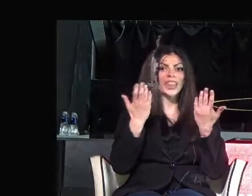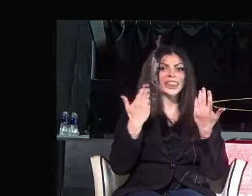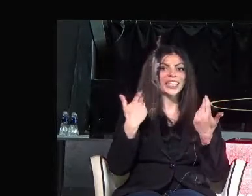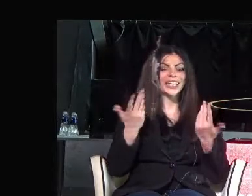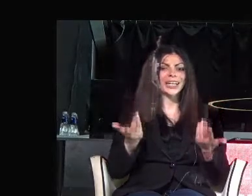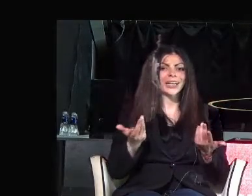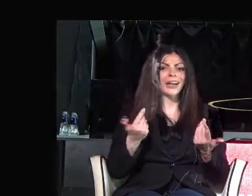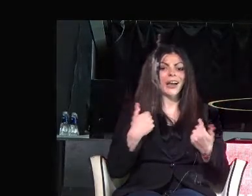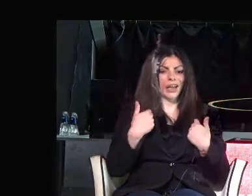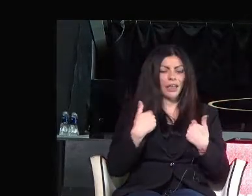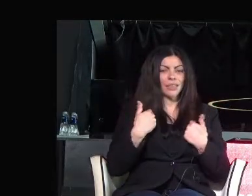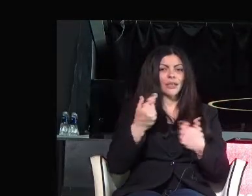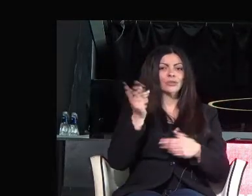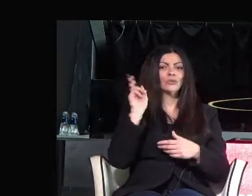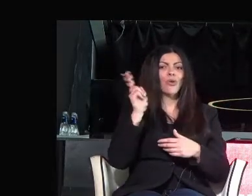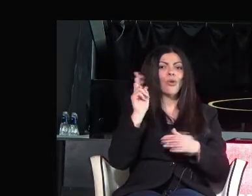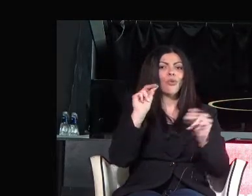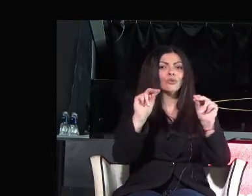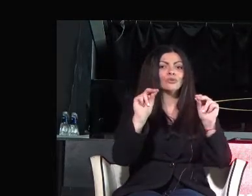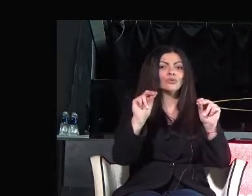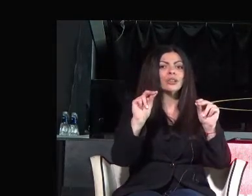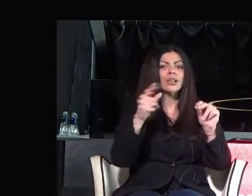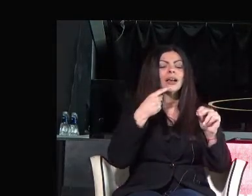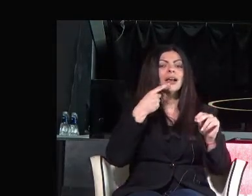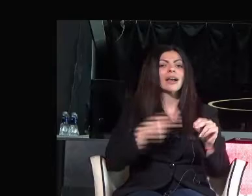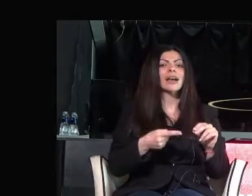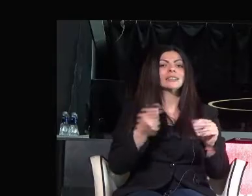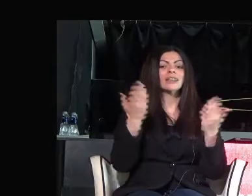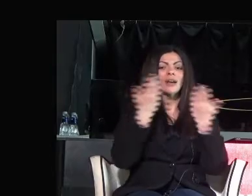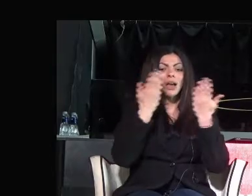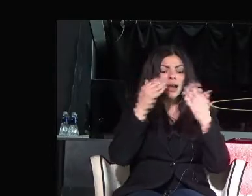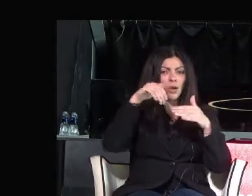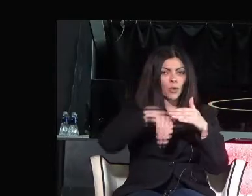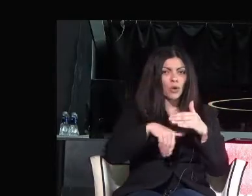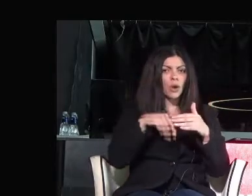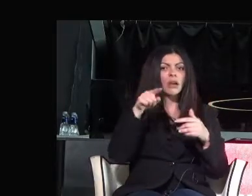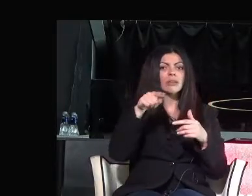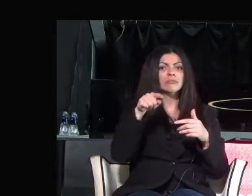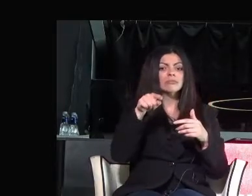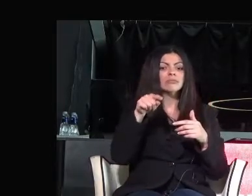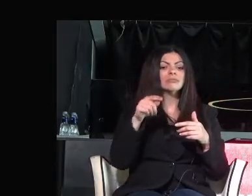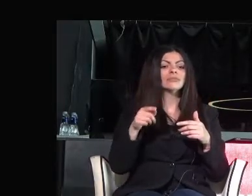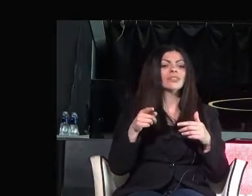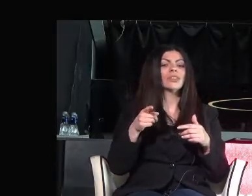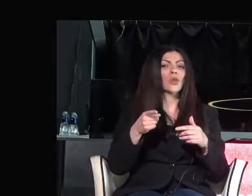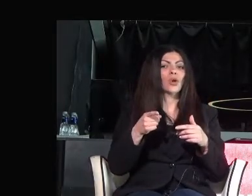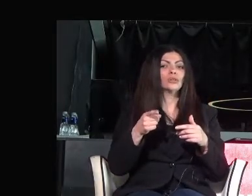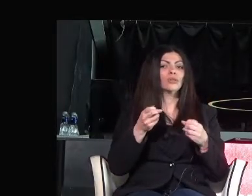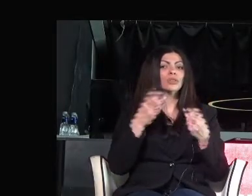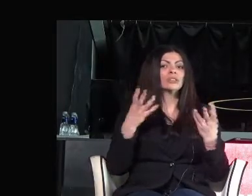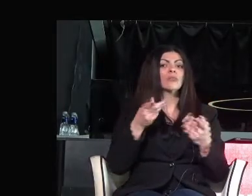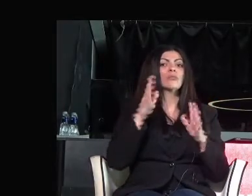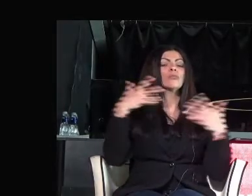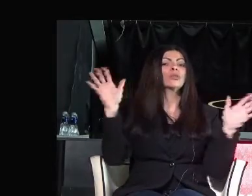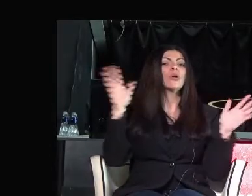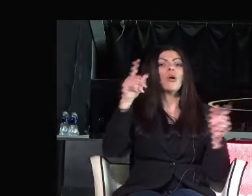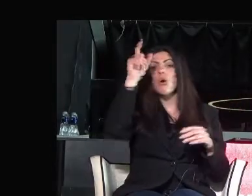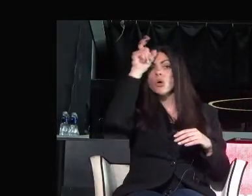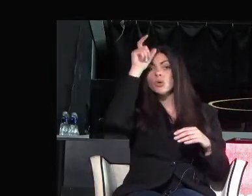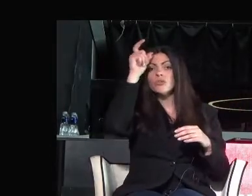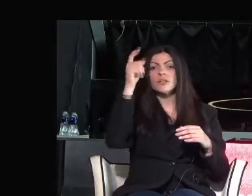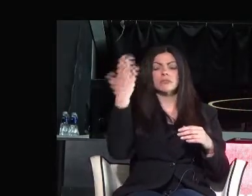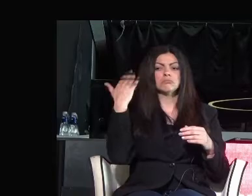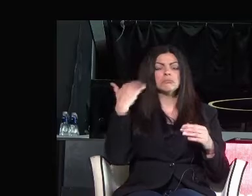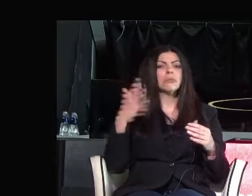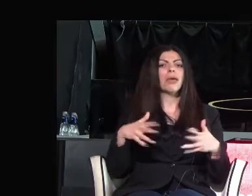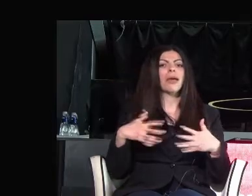at the time, when this assimilation process was happening, they were happy to be renamed with Bulgarian names. It was just too forceful. So